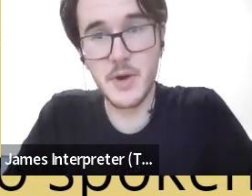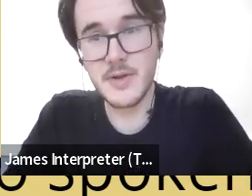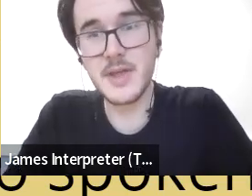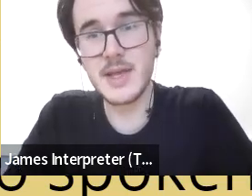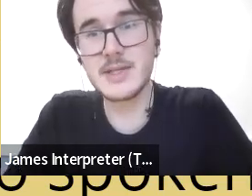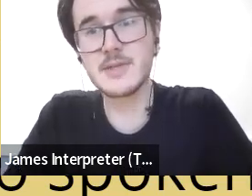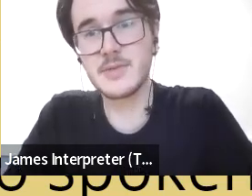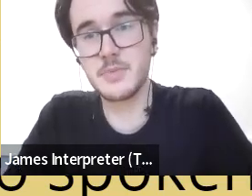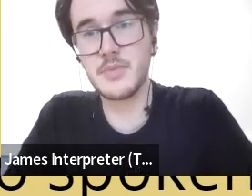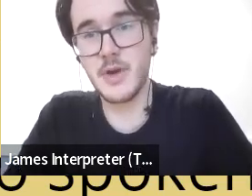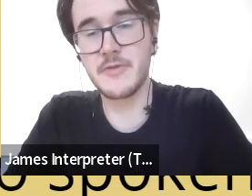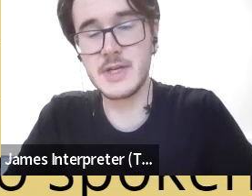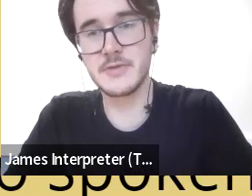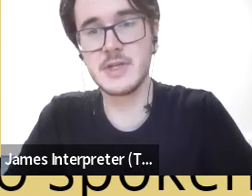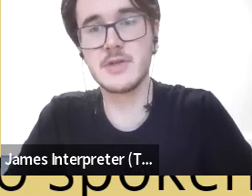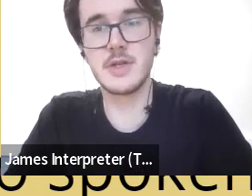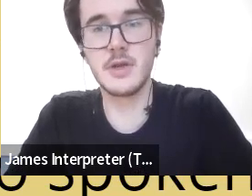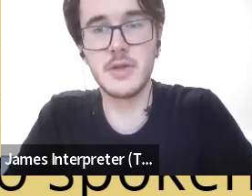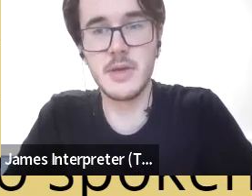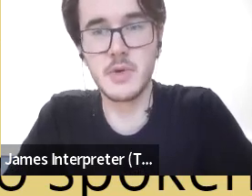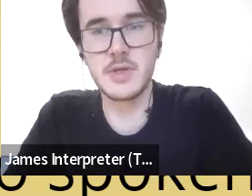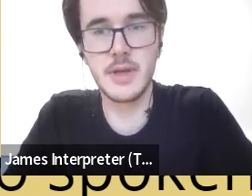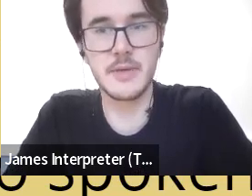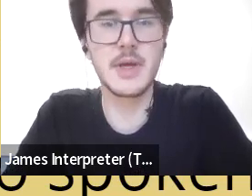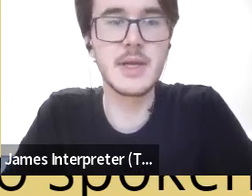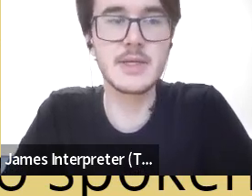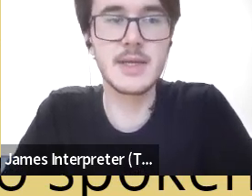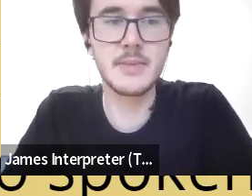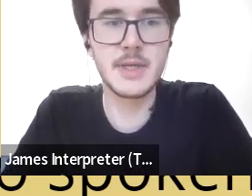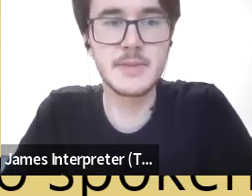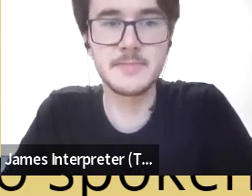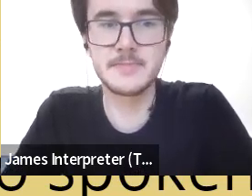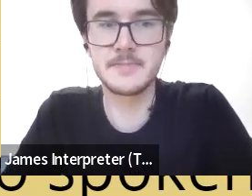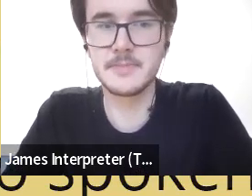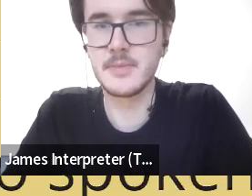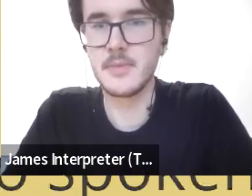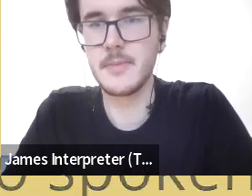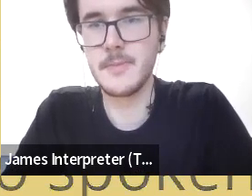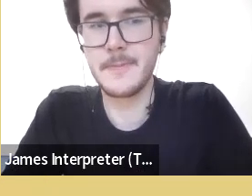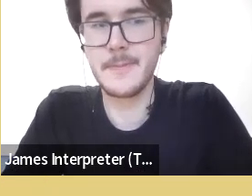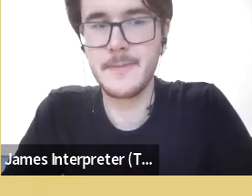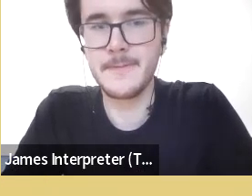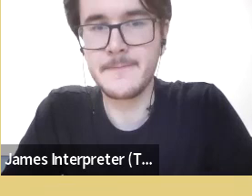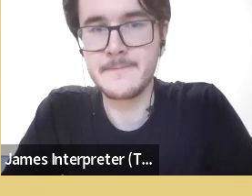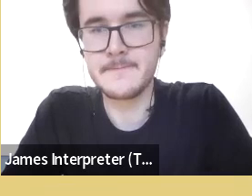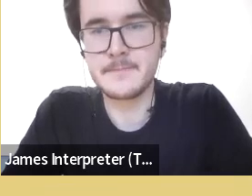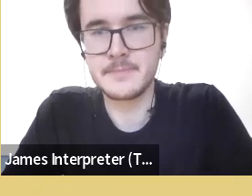really important thing is our facial features to include the emotion there. Next slide, please.